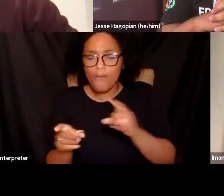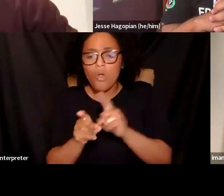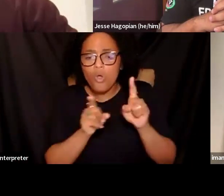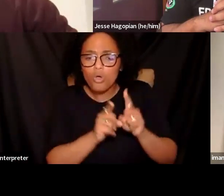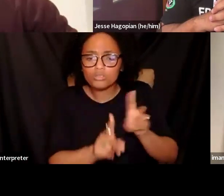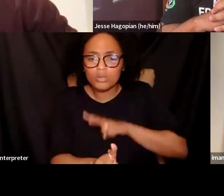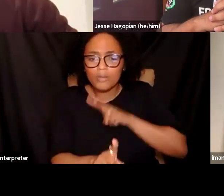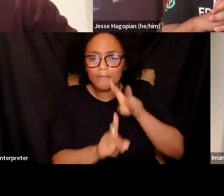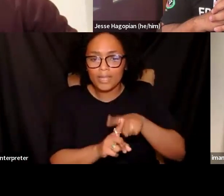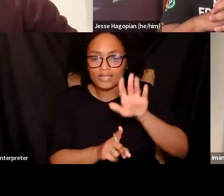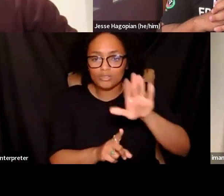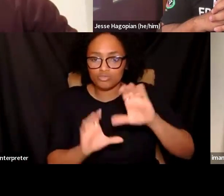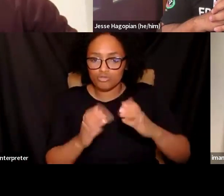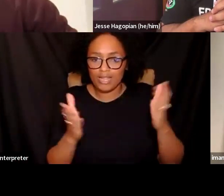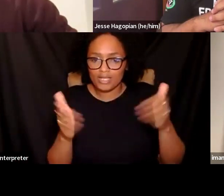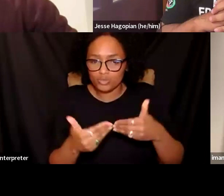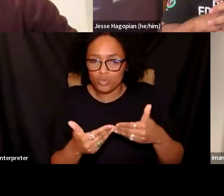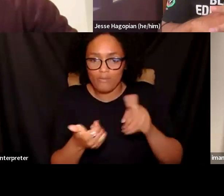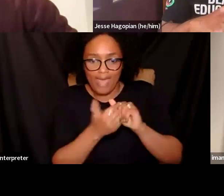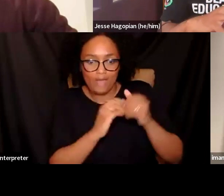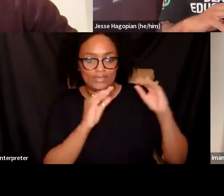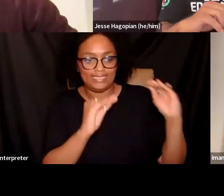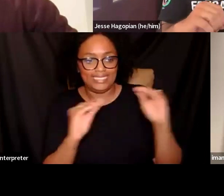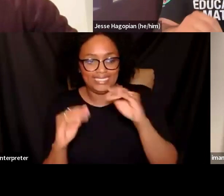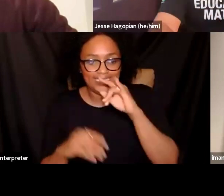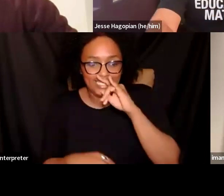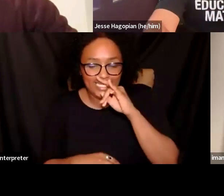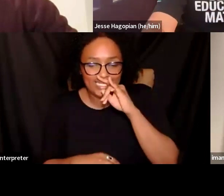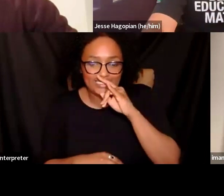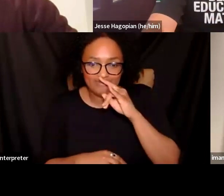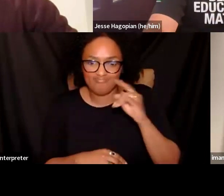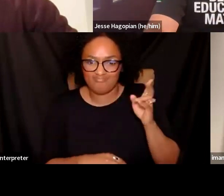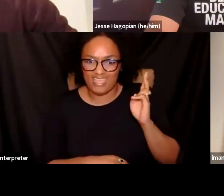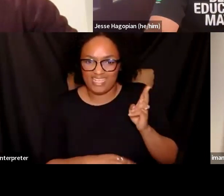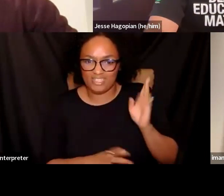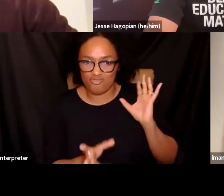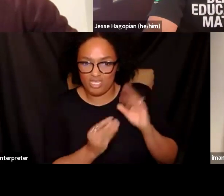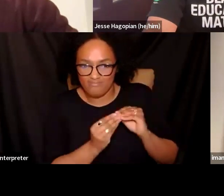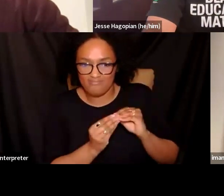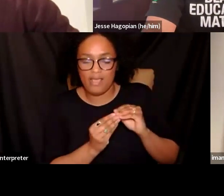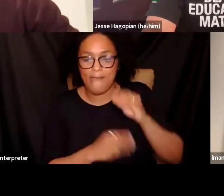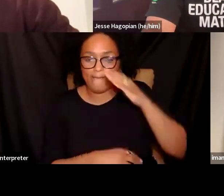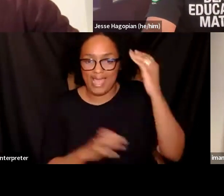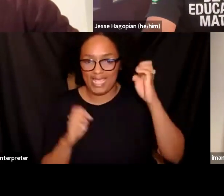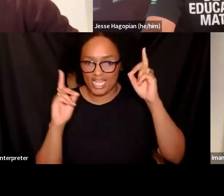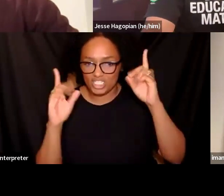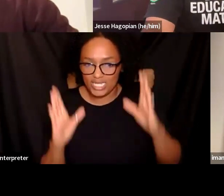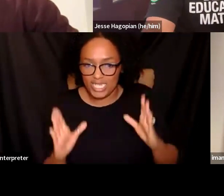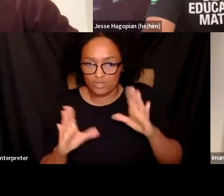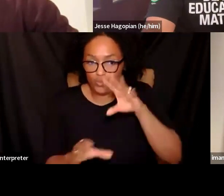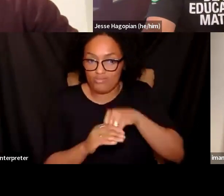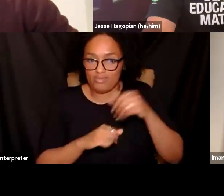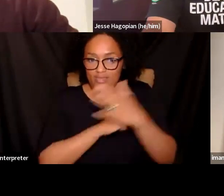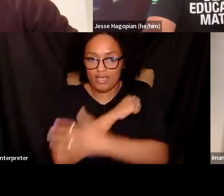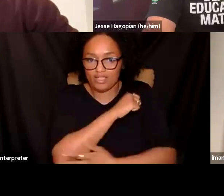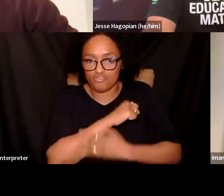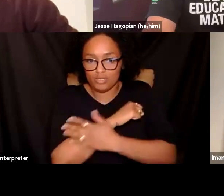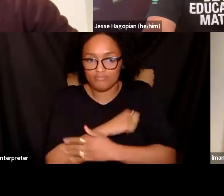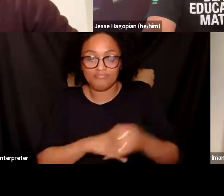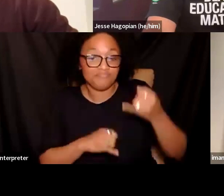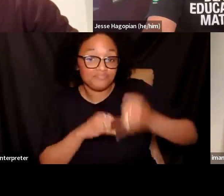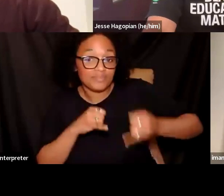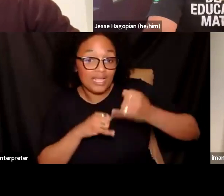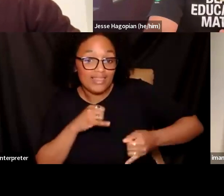teach kids about the history of Black educators in this country. I had one last question, and